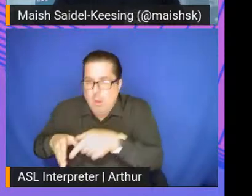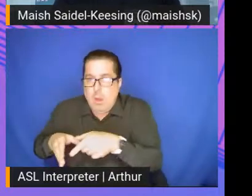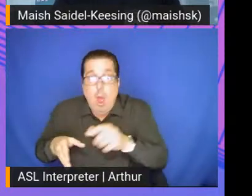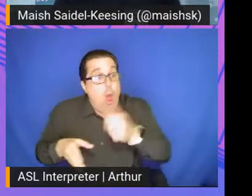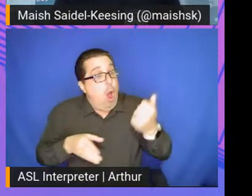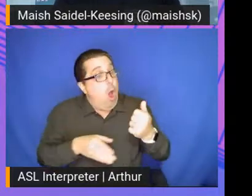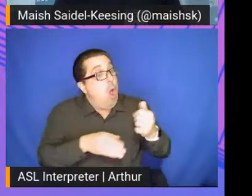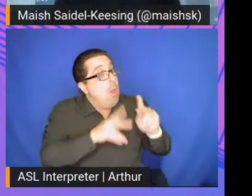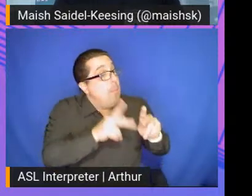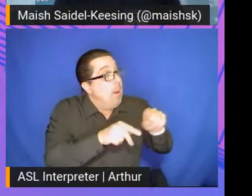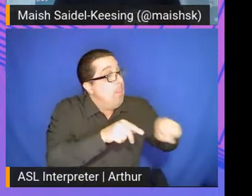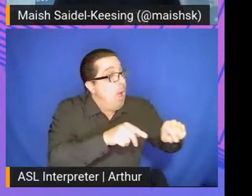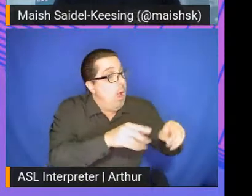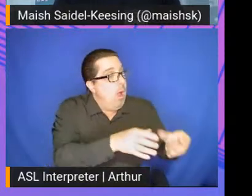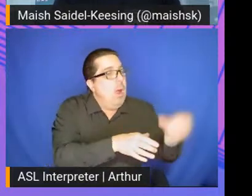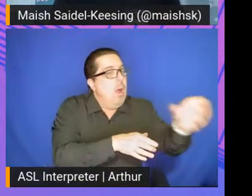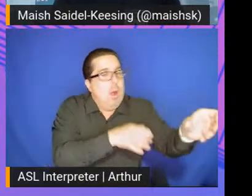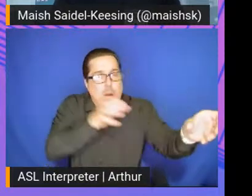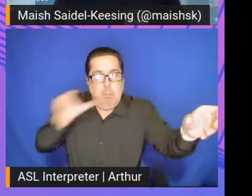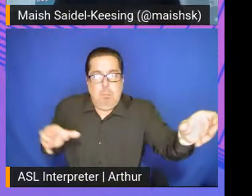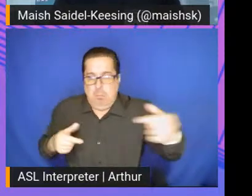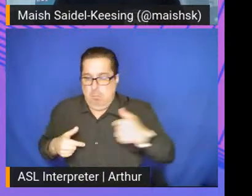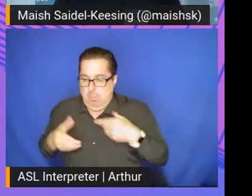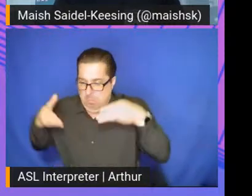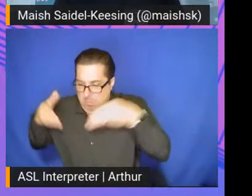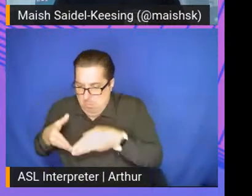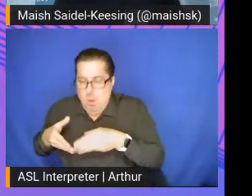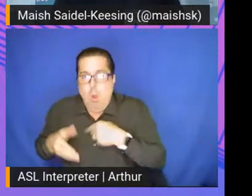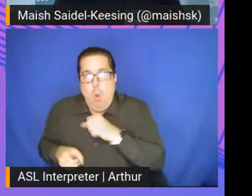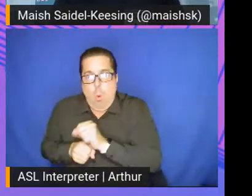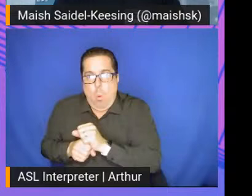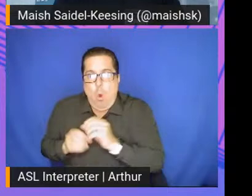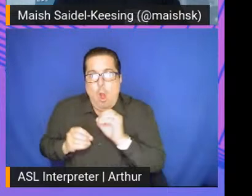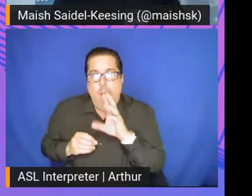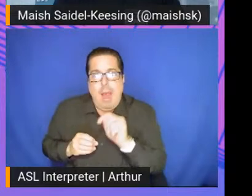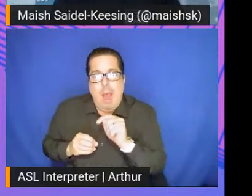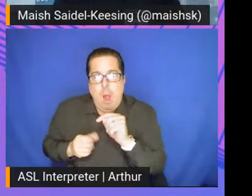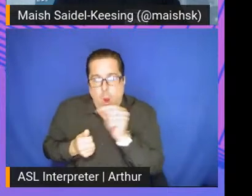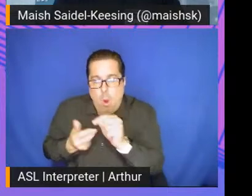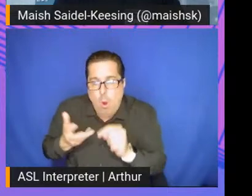your team, but you should be able to work out those